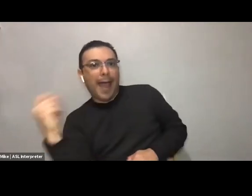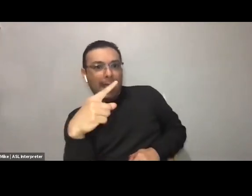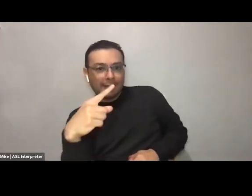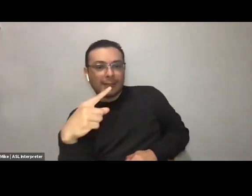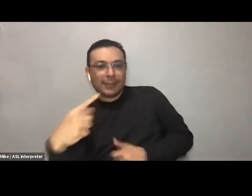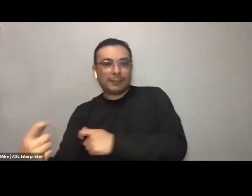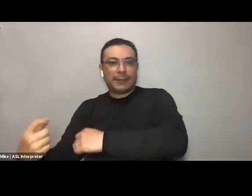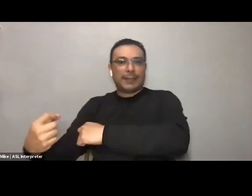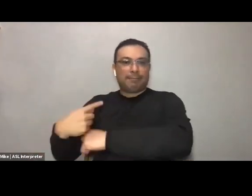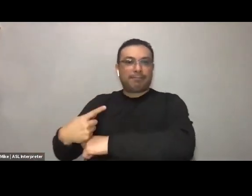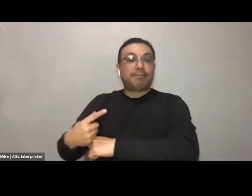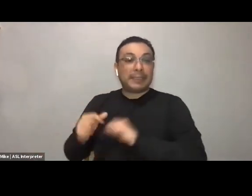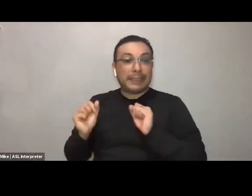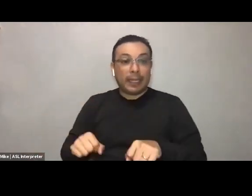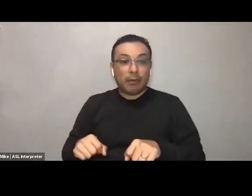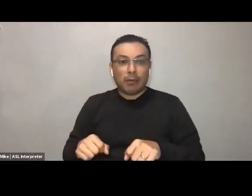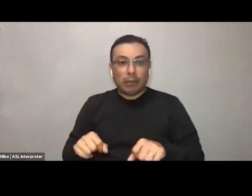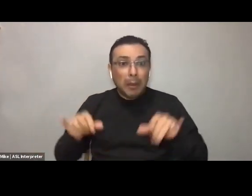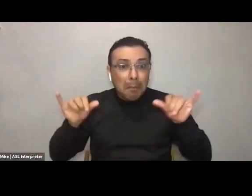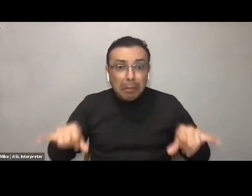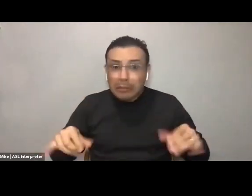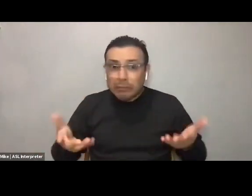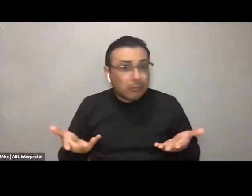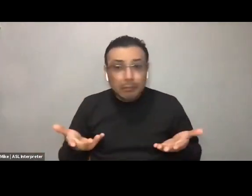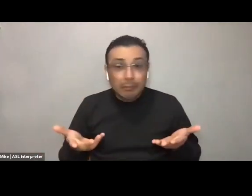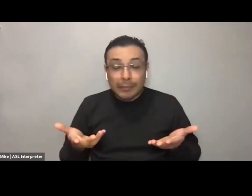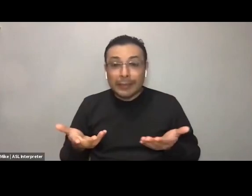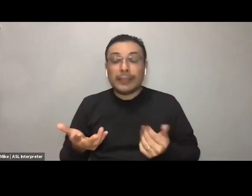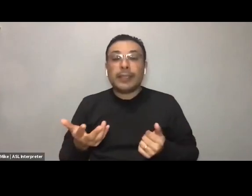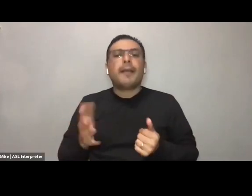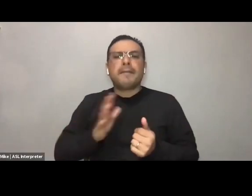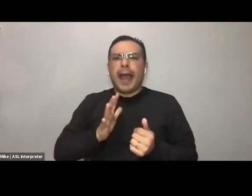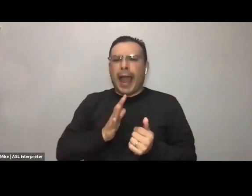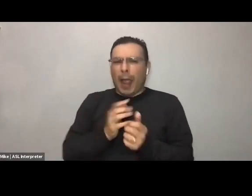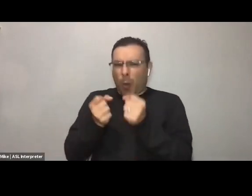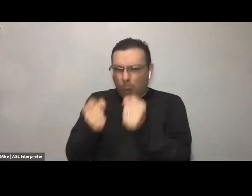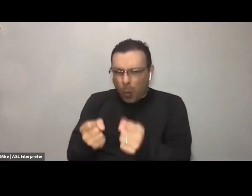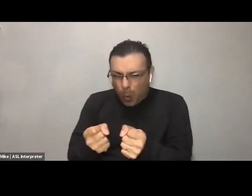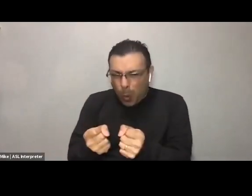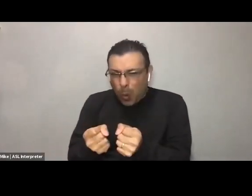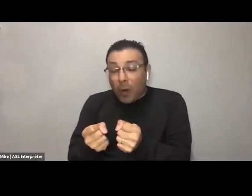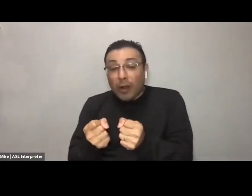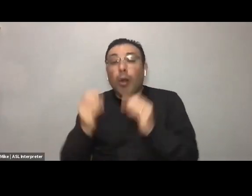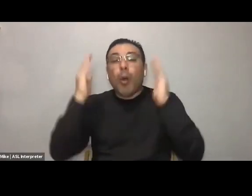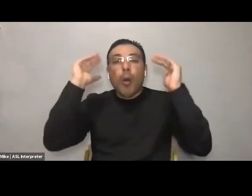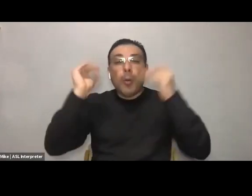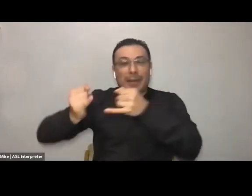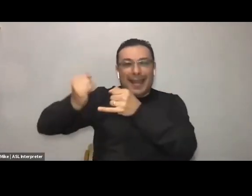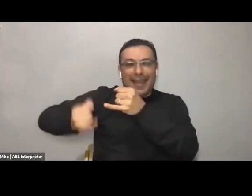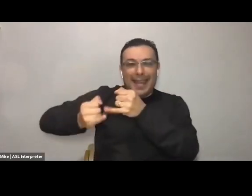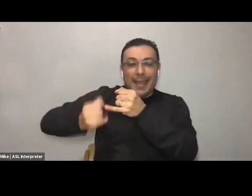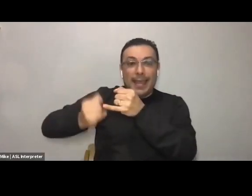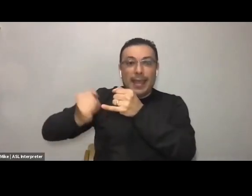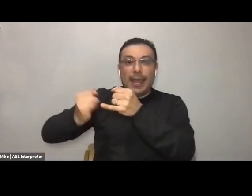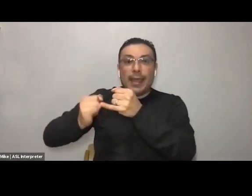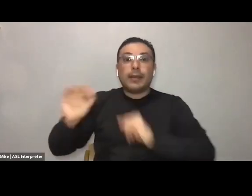If neither of these options are accessible to you, sit tight. We hope to have a little bit of time to give a few folks an opportunity to